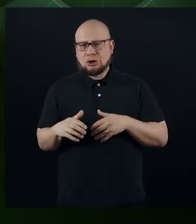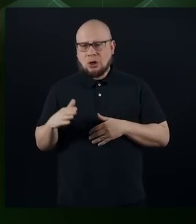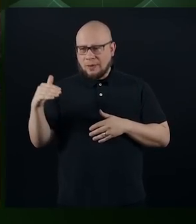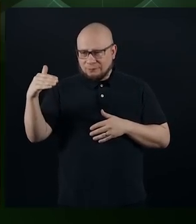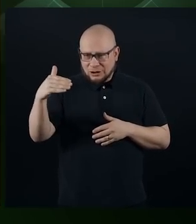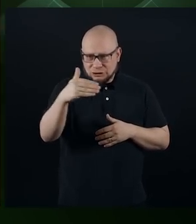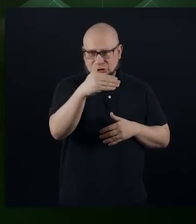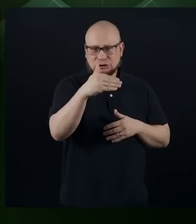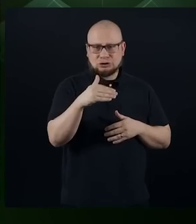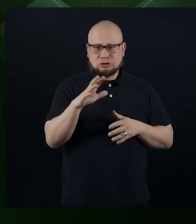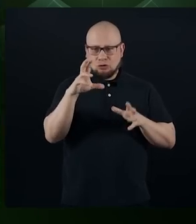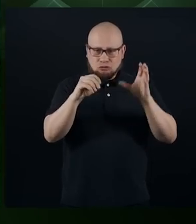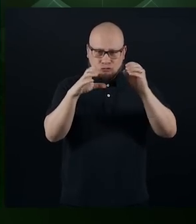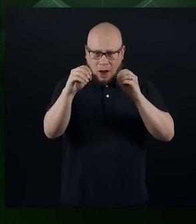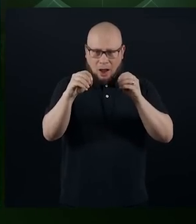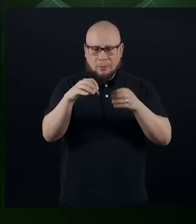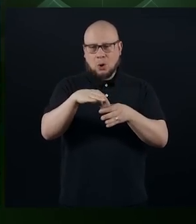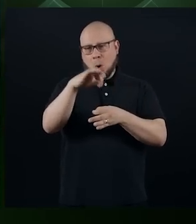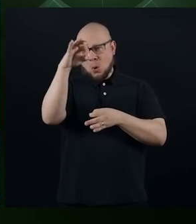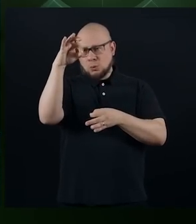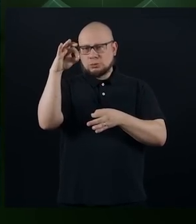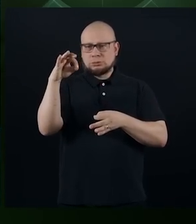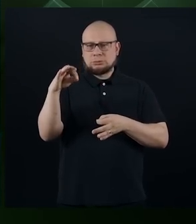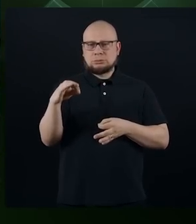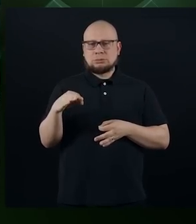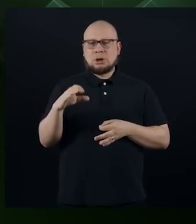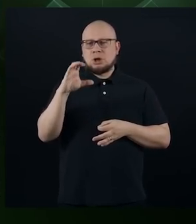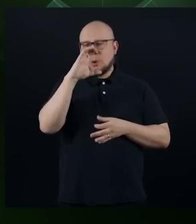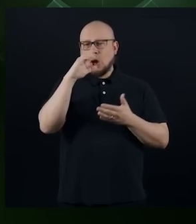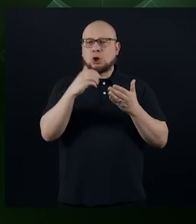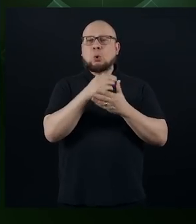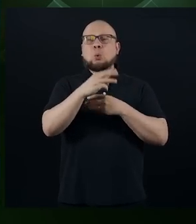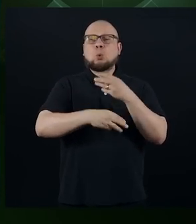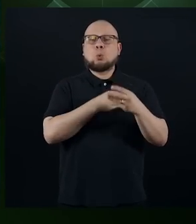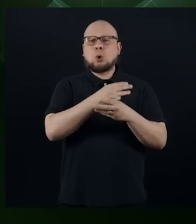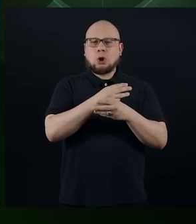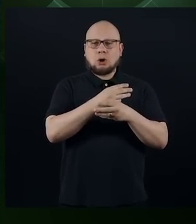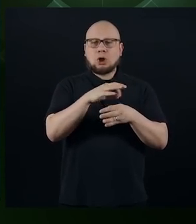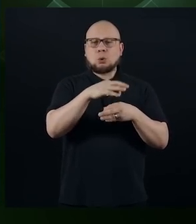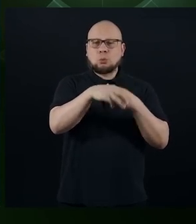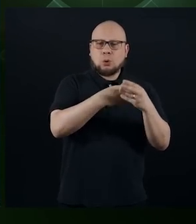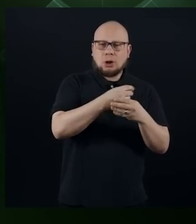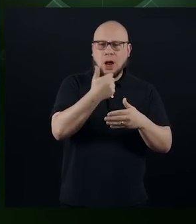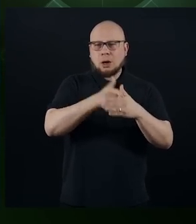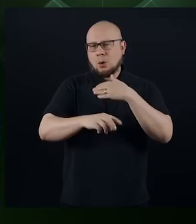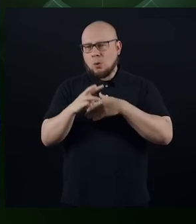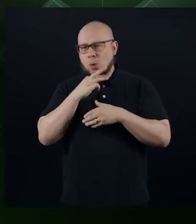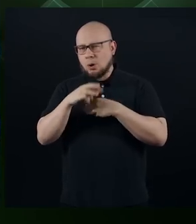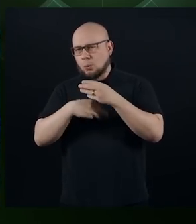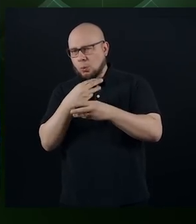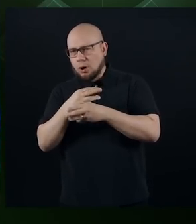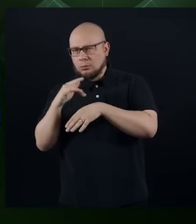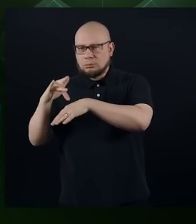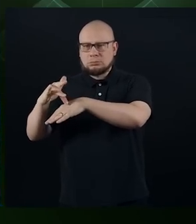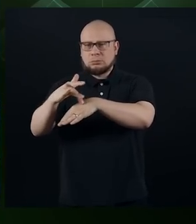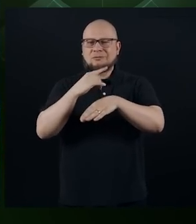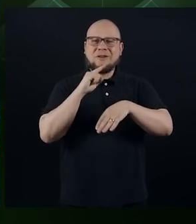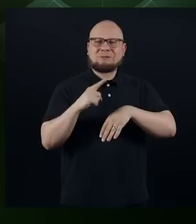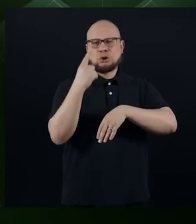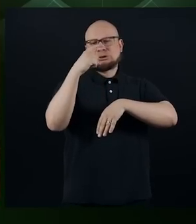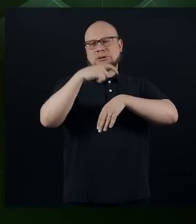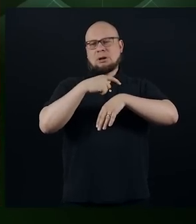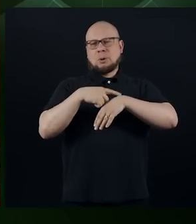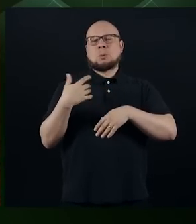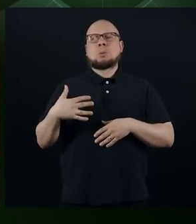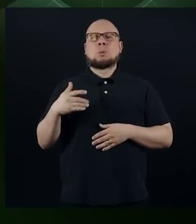sirens, ocean crawlers and phantoms, and exploring the Sea of the Damned and the underwater world of the Sunken Kingdom for the very first time. and